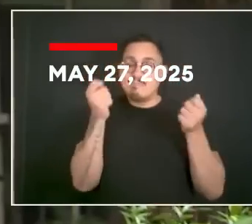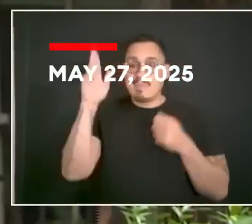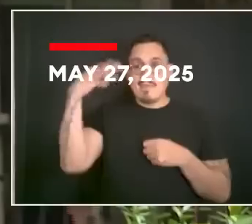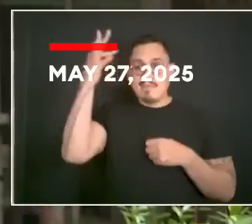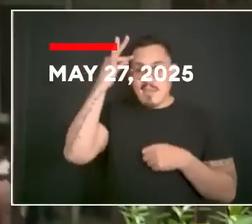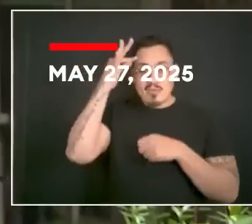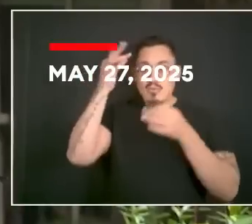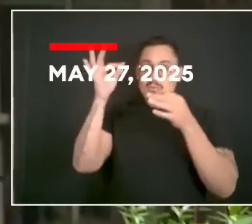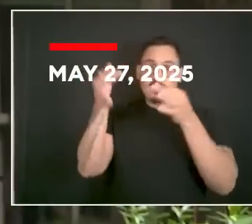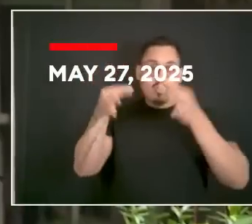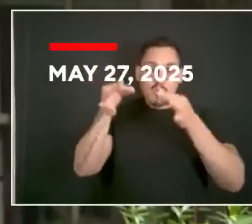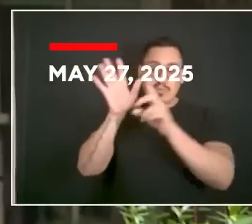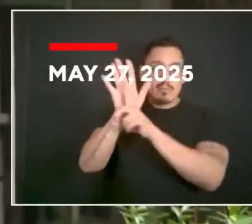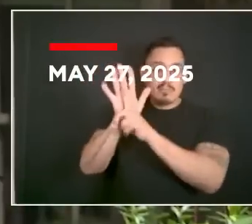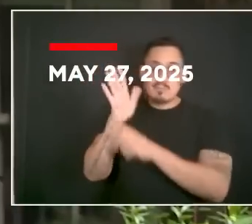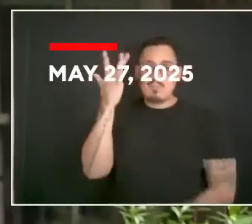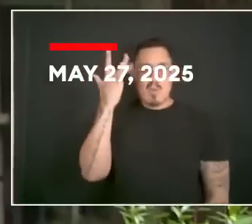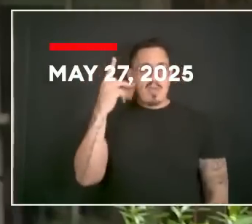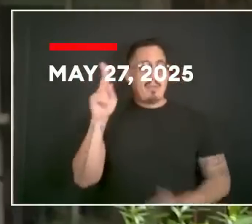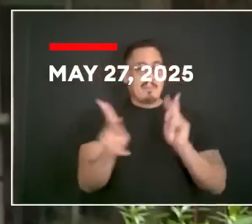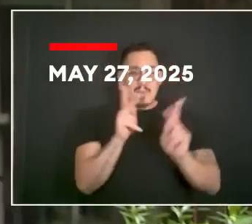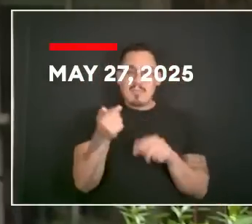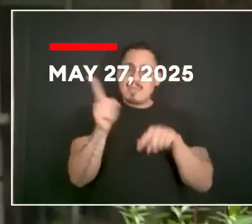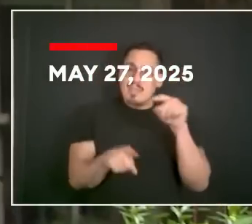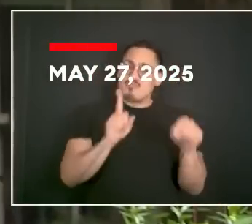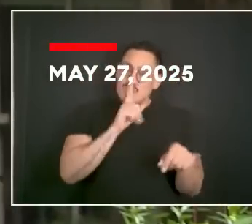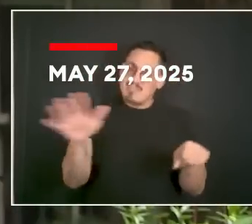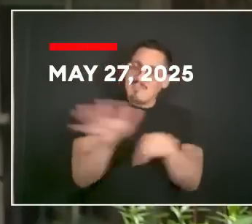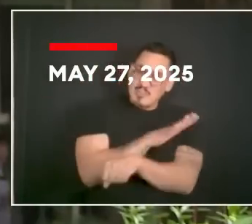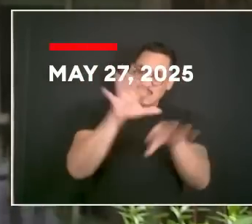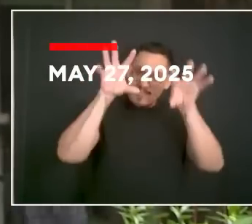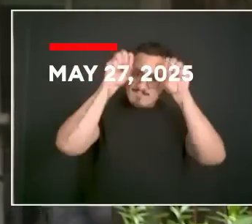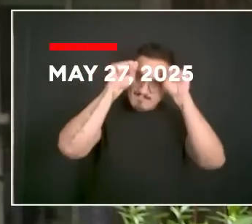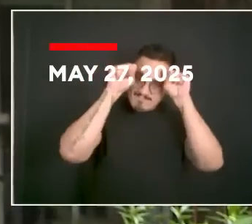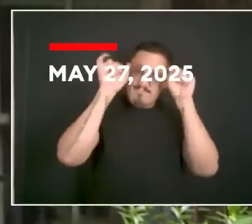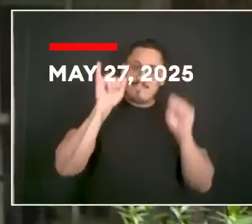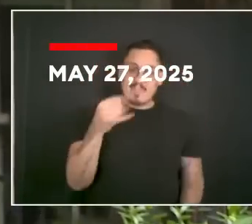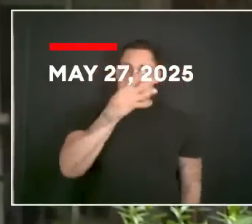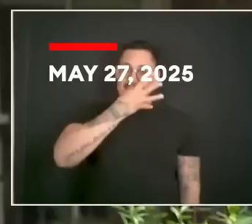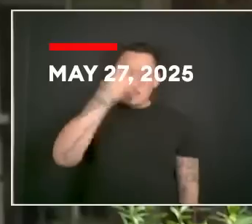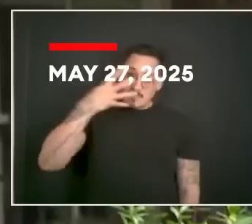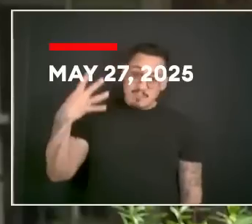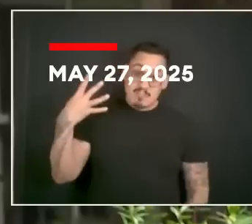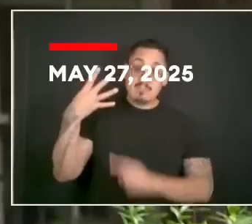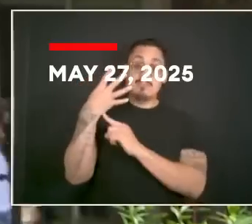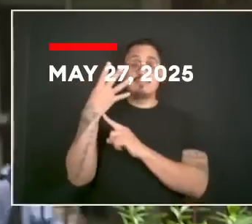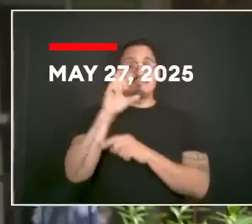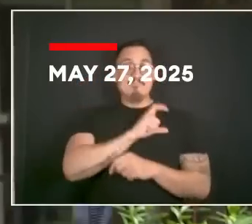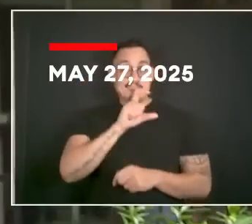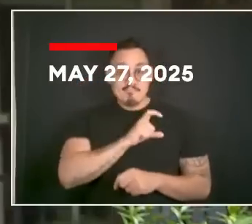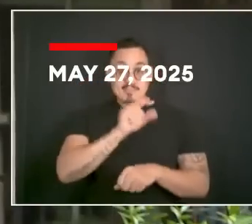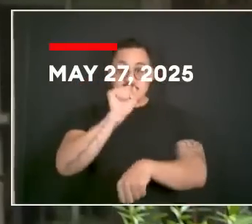clear. I don't know why people can't fully grasp that immigration enforcement is the